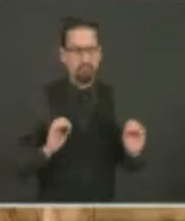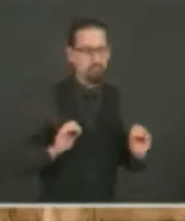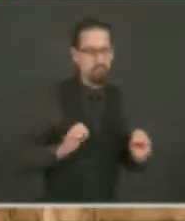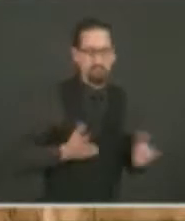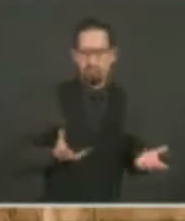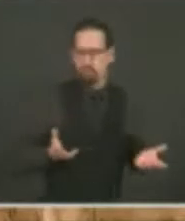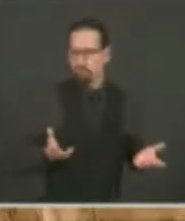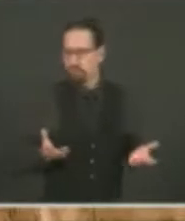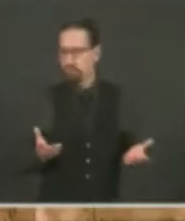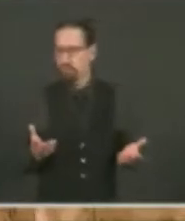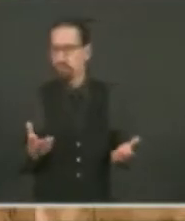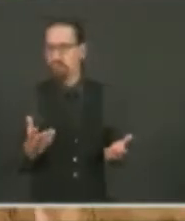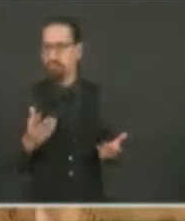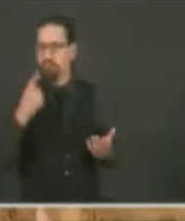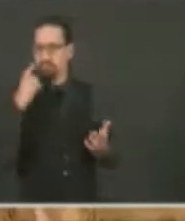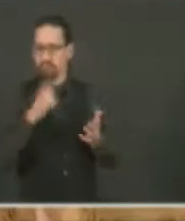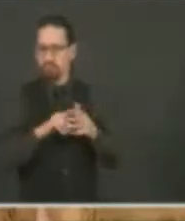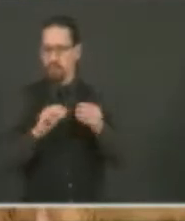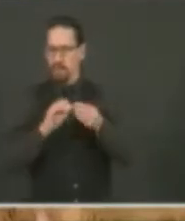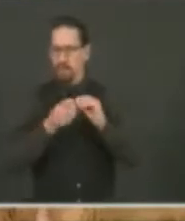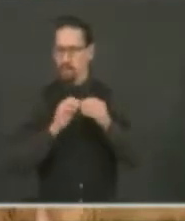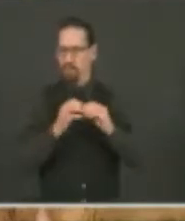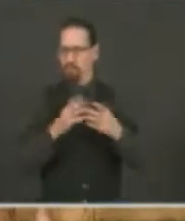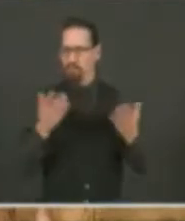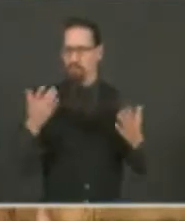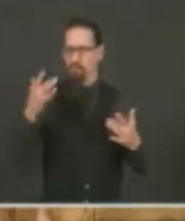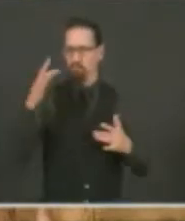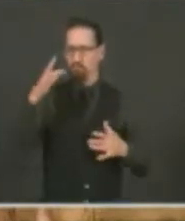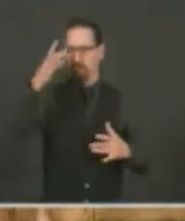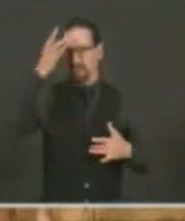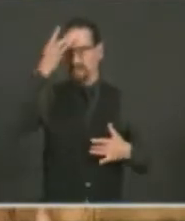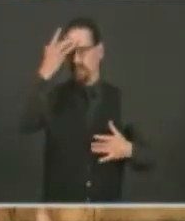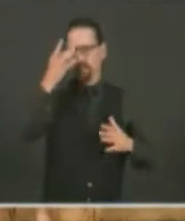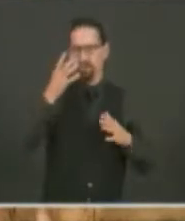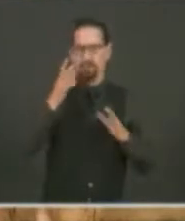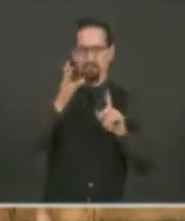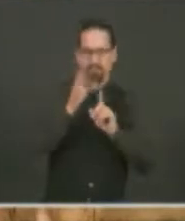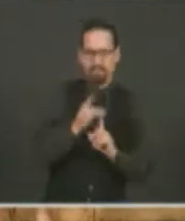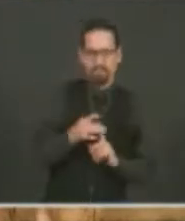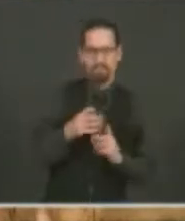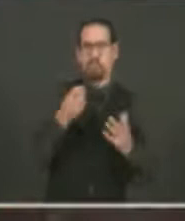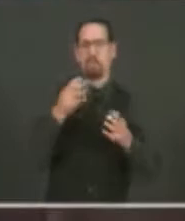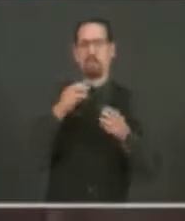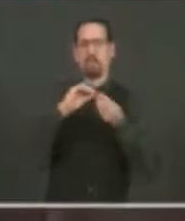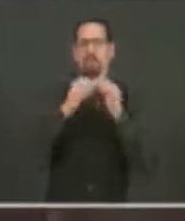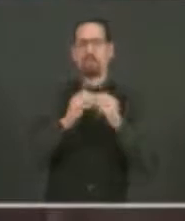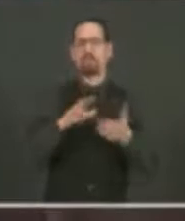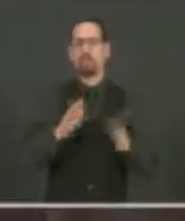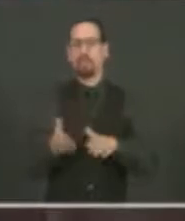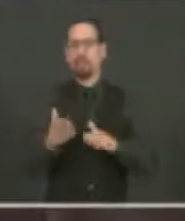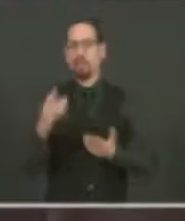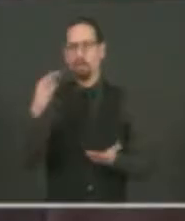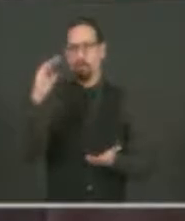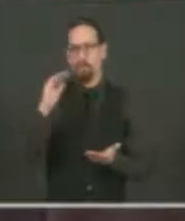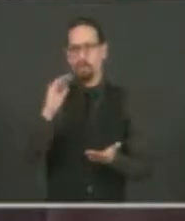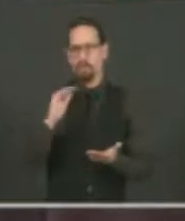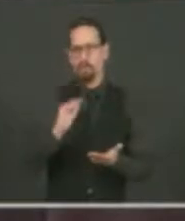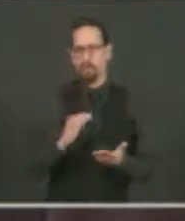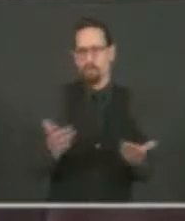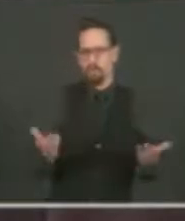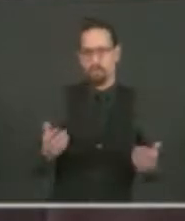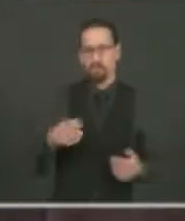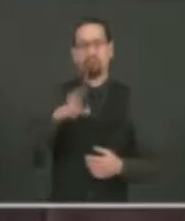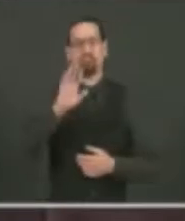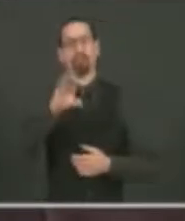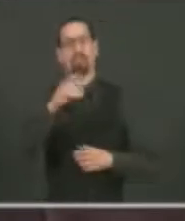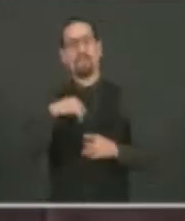significant decline in the rate of illnesses or deaths. Our goal is to see a significant decline